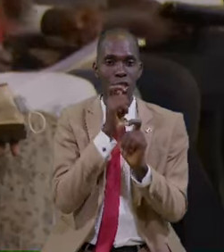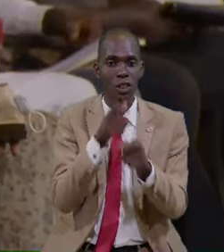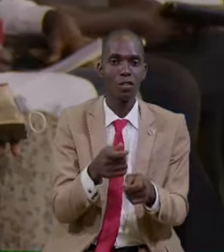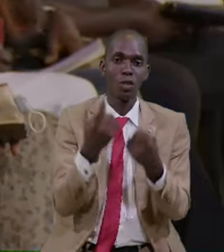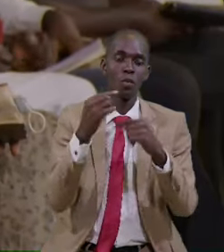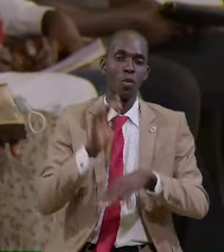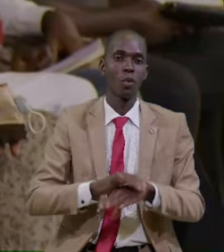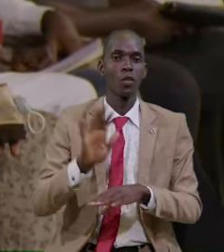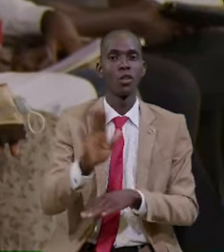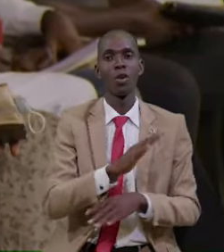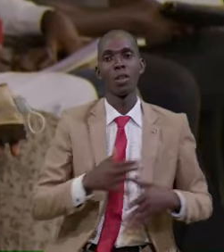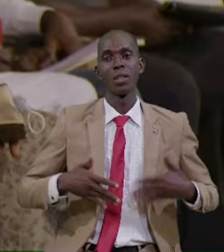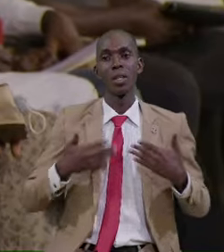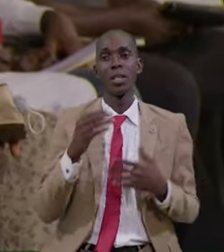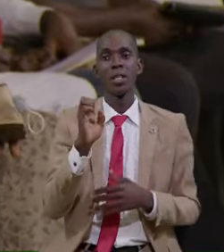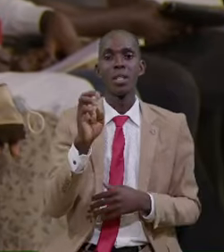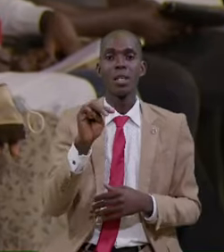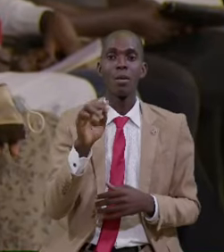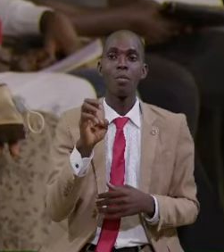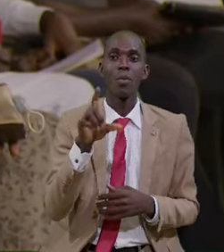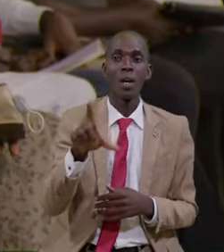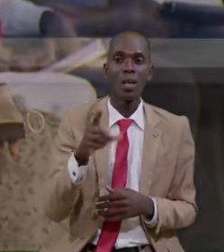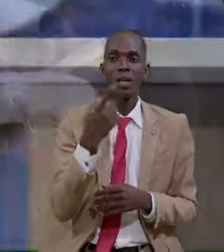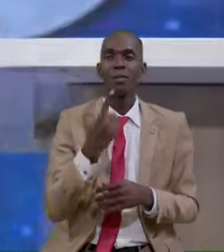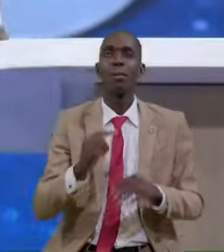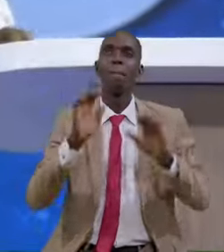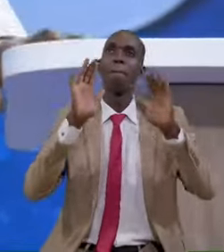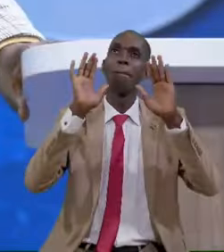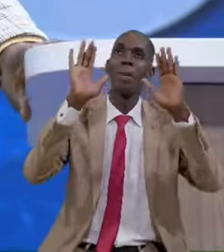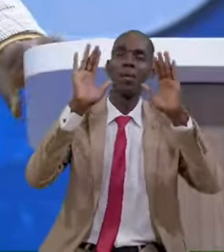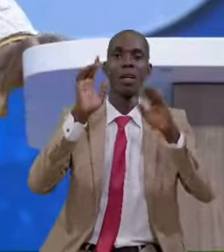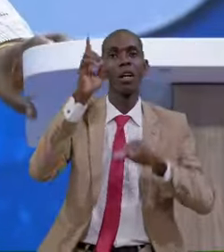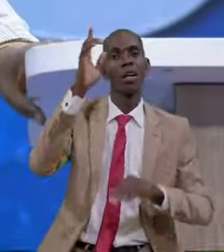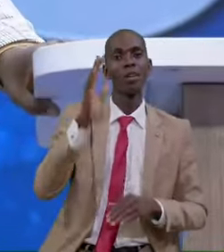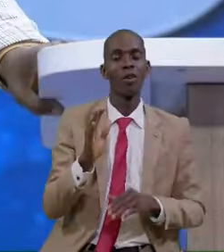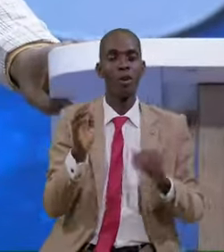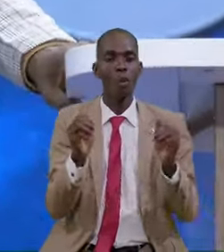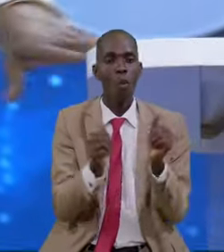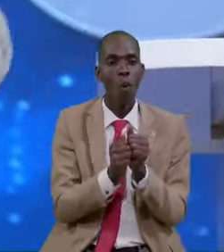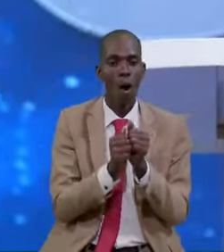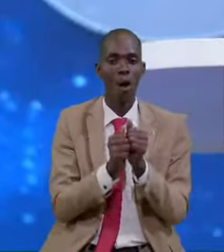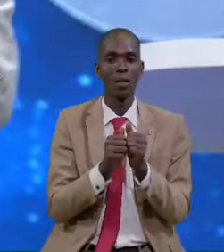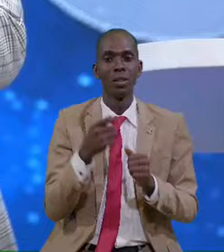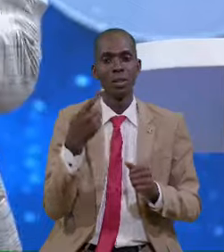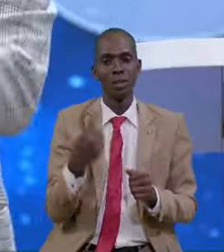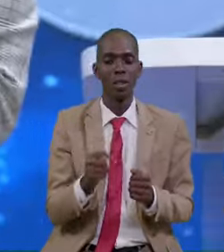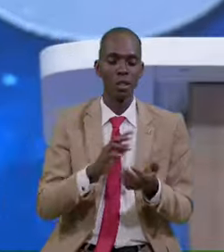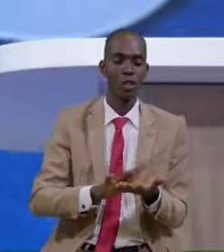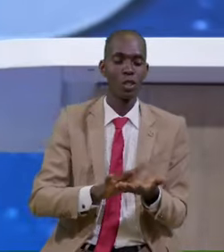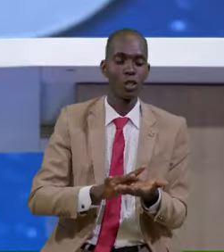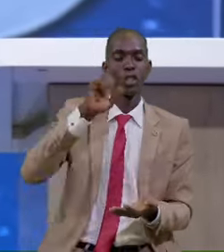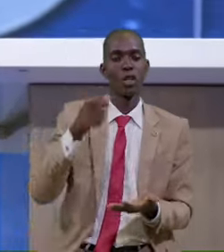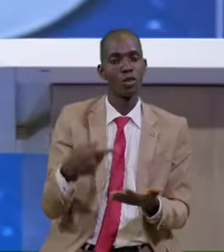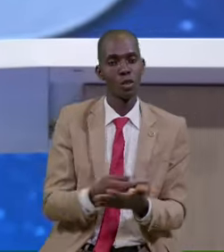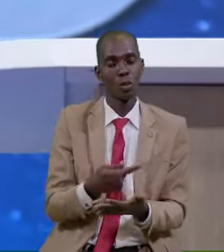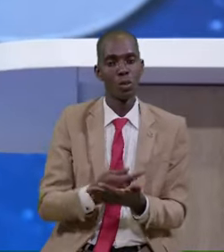life. Emmanuel, the marvelous God with the glorious gospel. There are three things